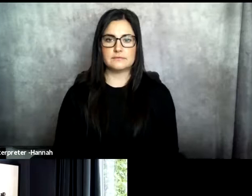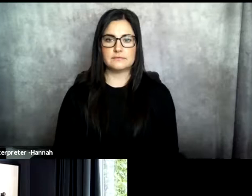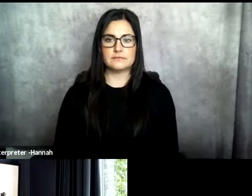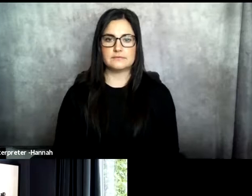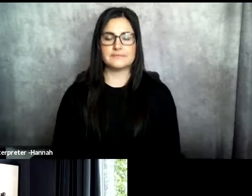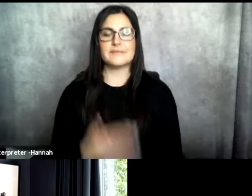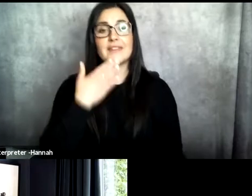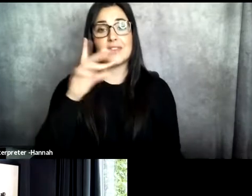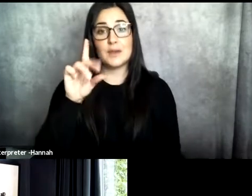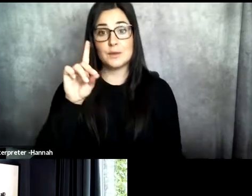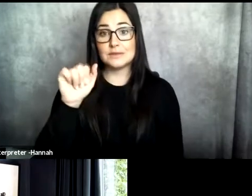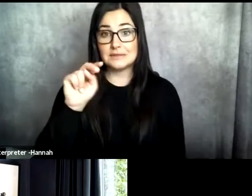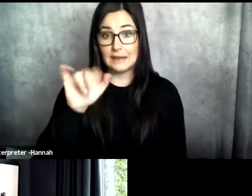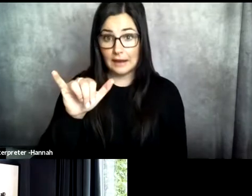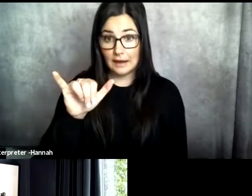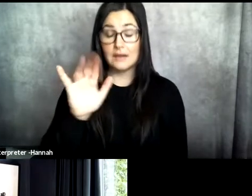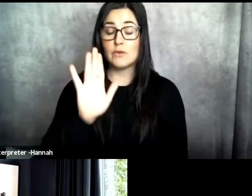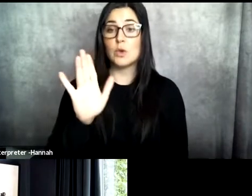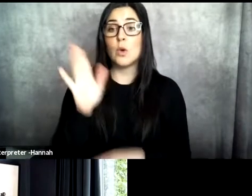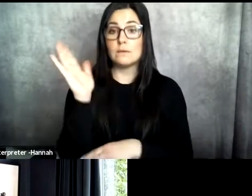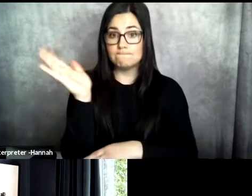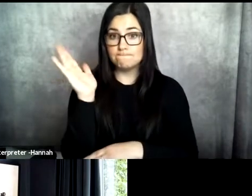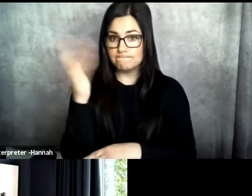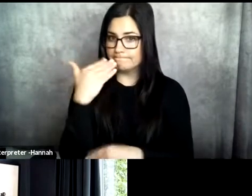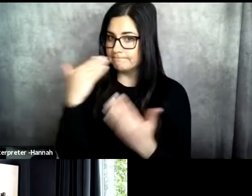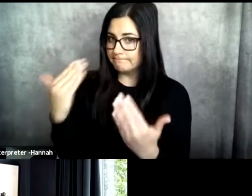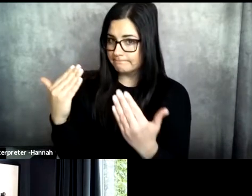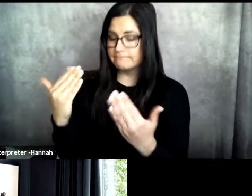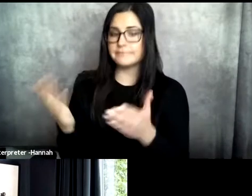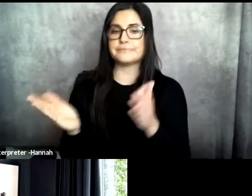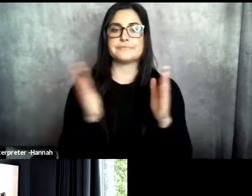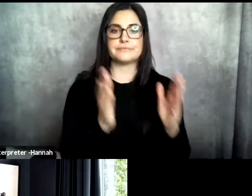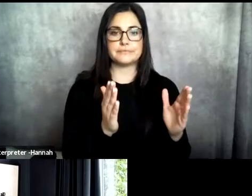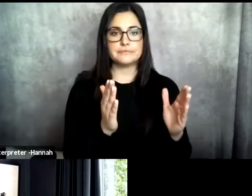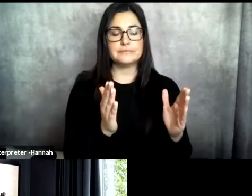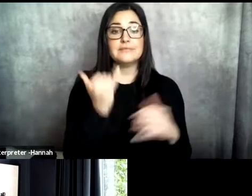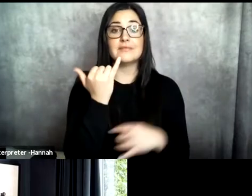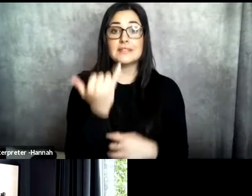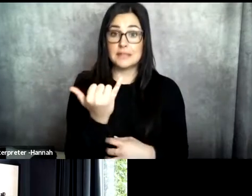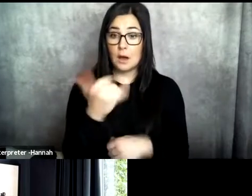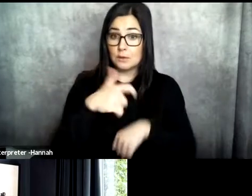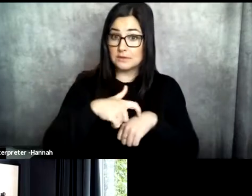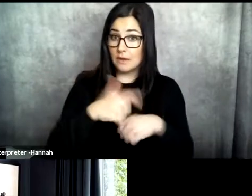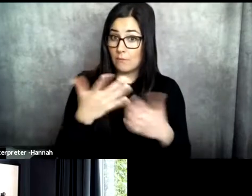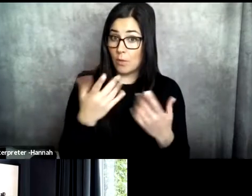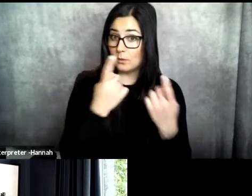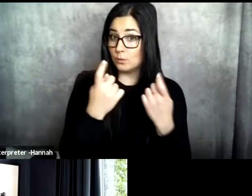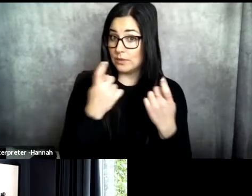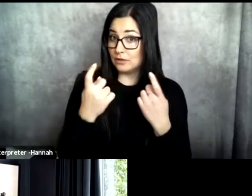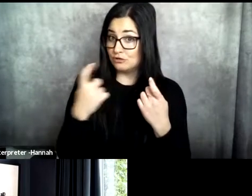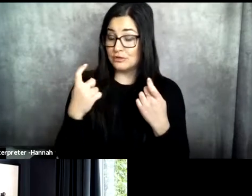Thank you, Danny, for that presentation. We would like to now transition into questions, if there's any